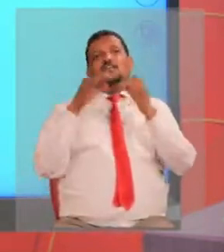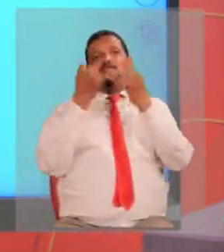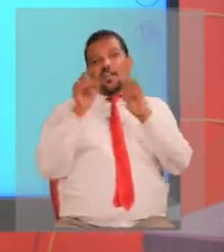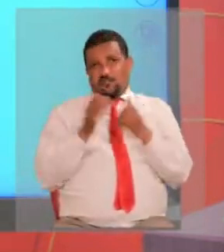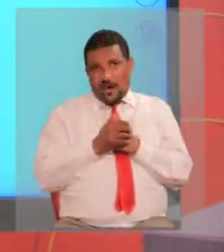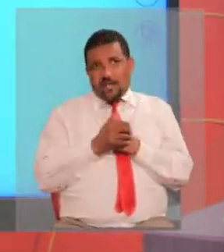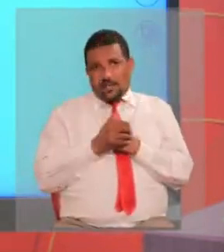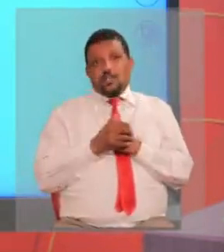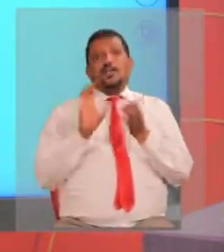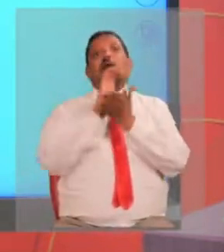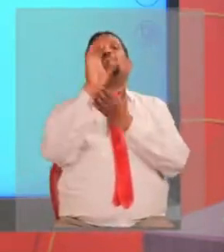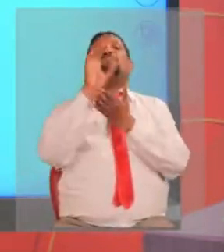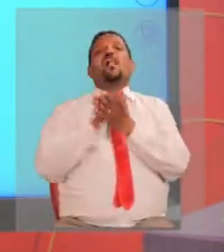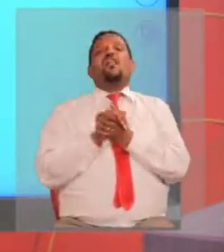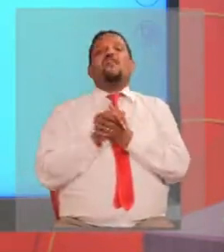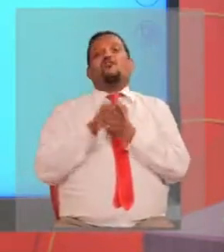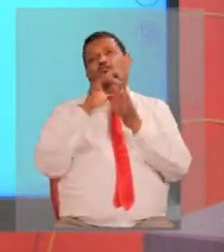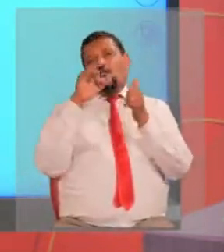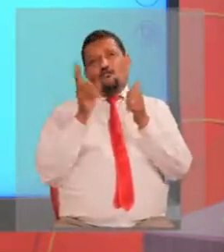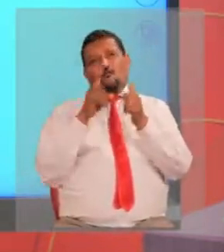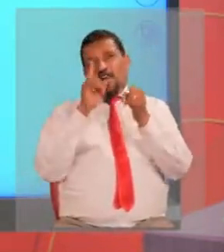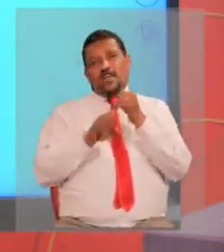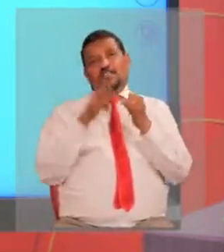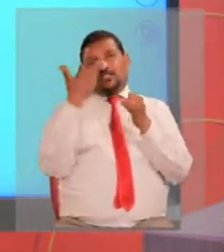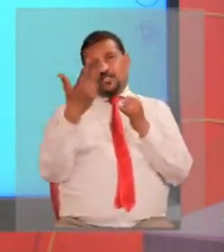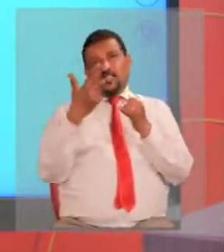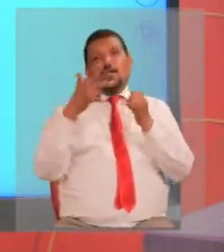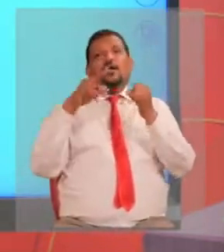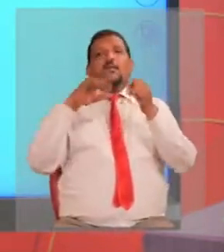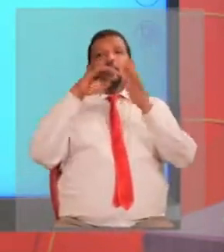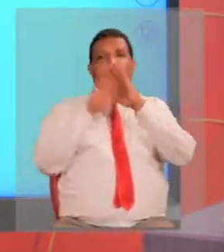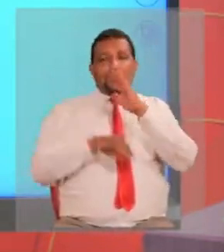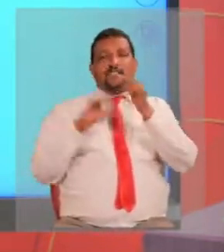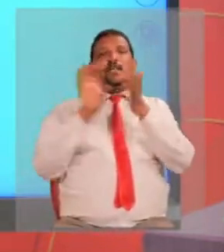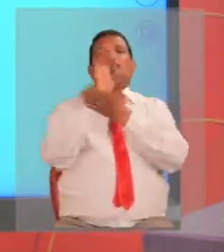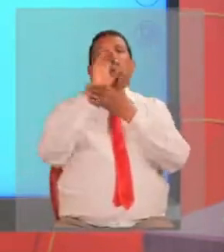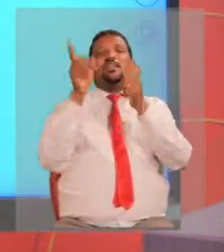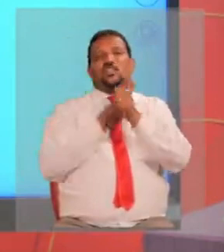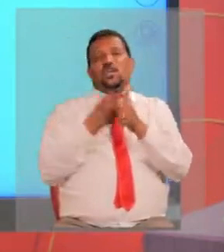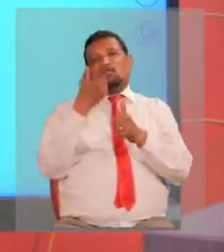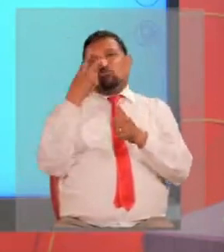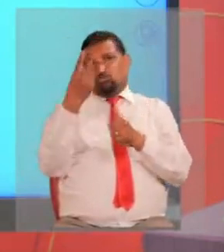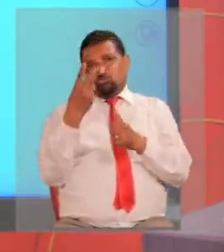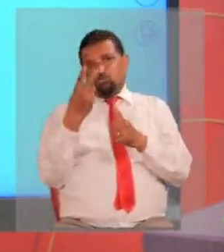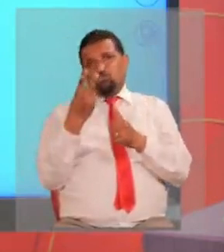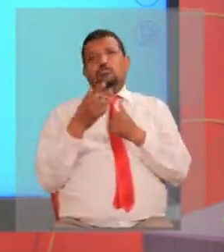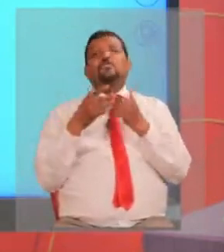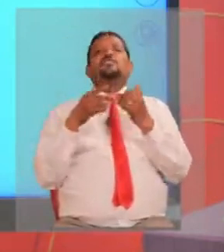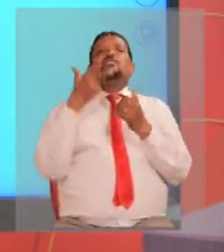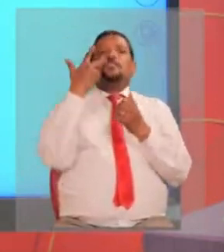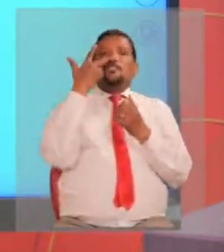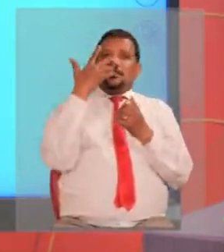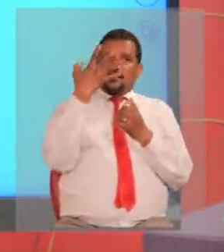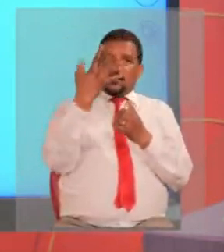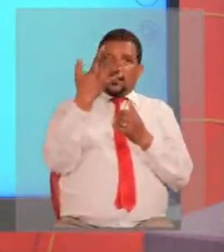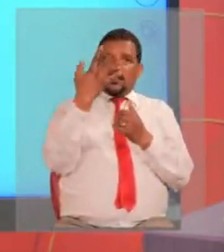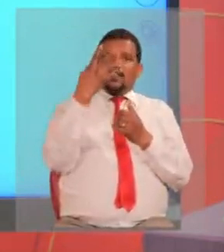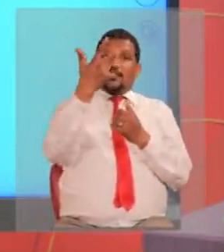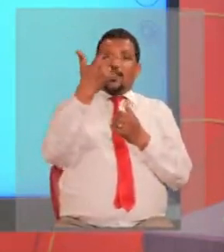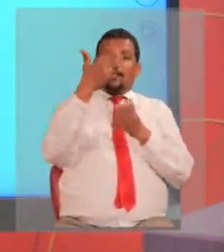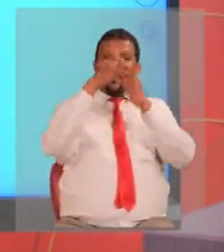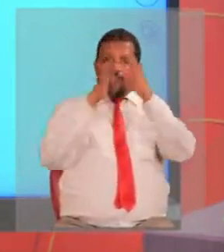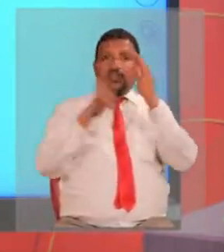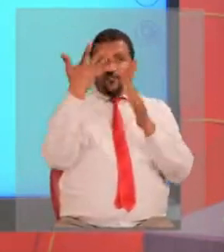by capital final is 3 minus capital initial is 2, and then 3 minus 5 is minus